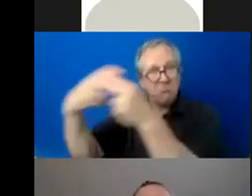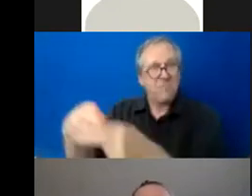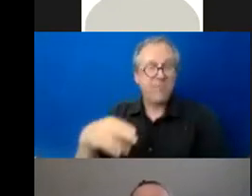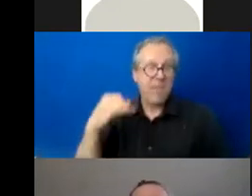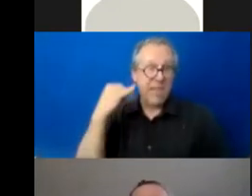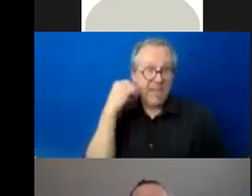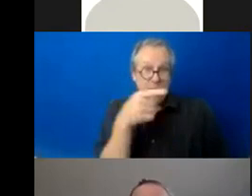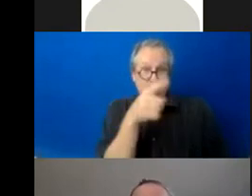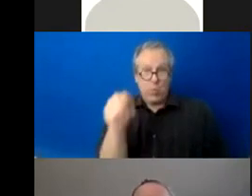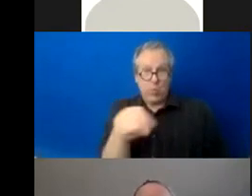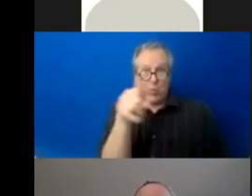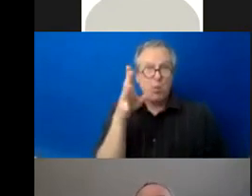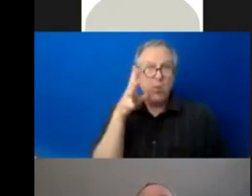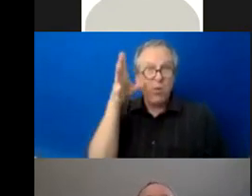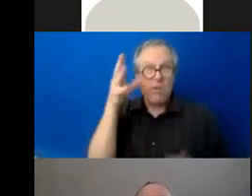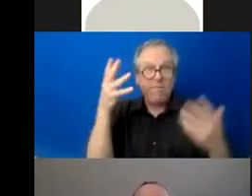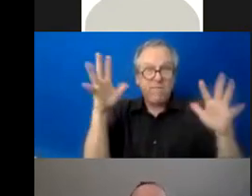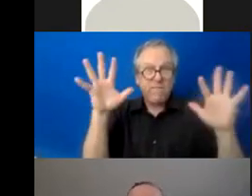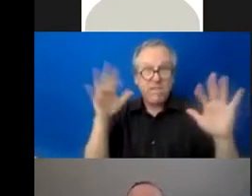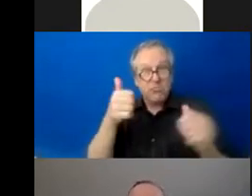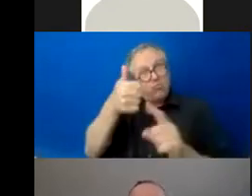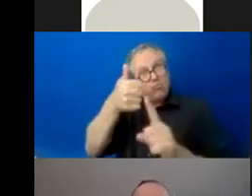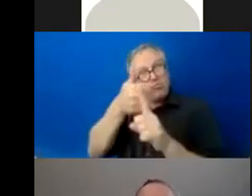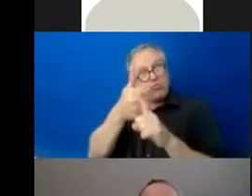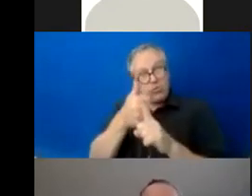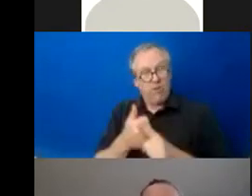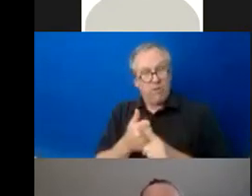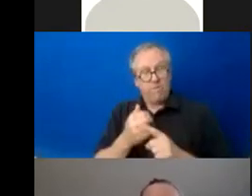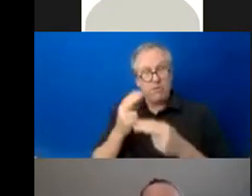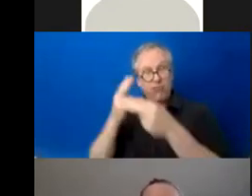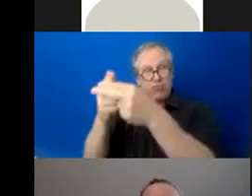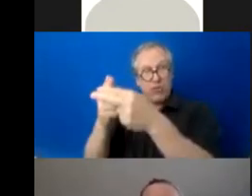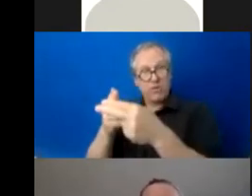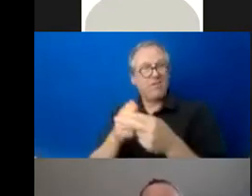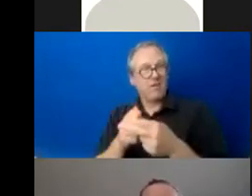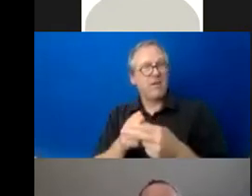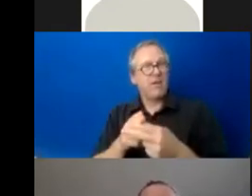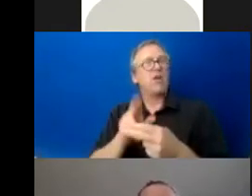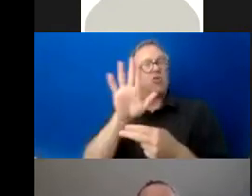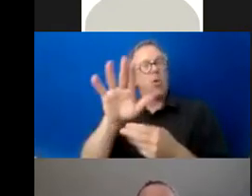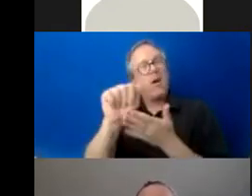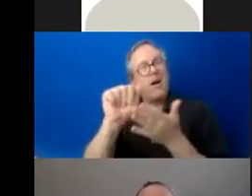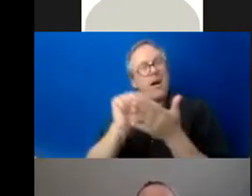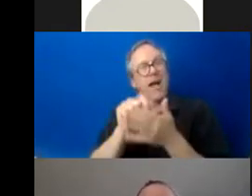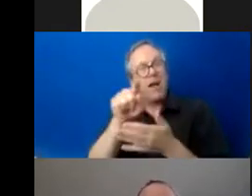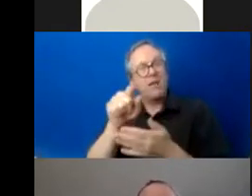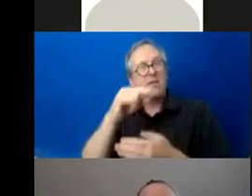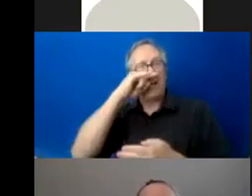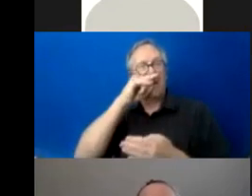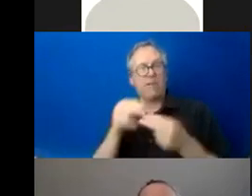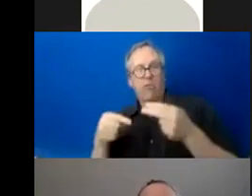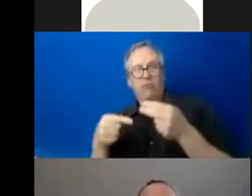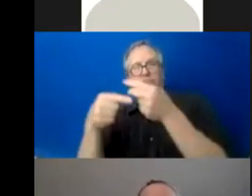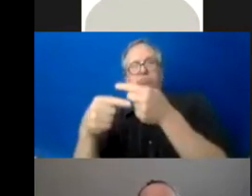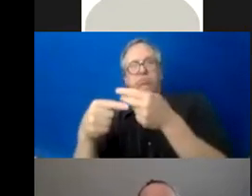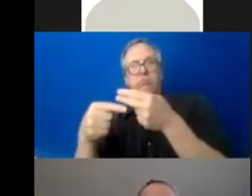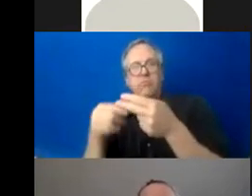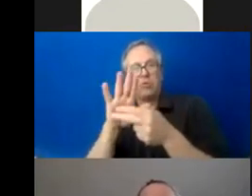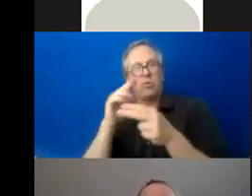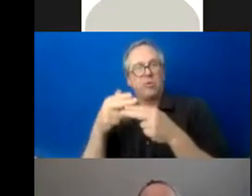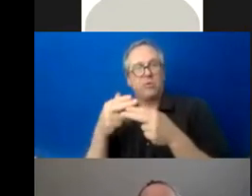already registered yourself, you can add your child onto your account, and that's kind of a good way to give consent for